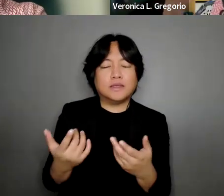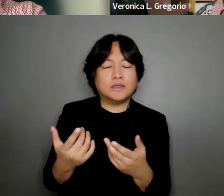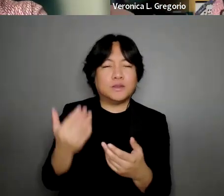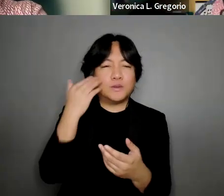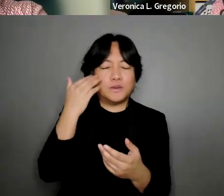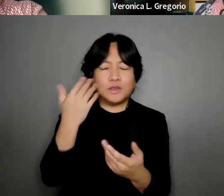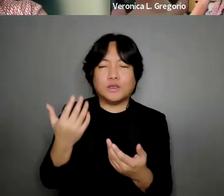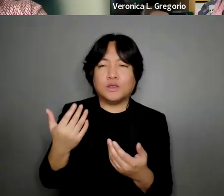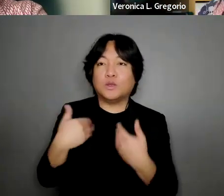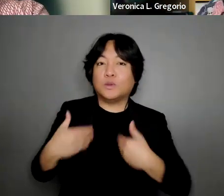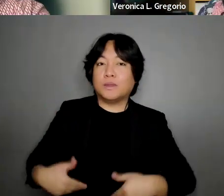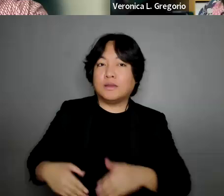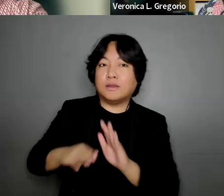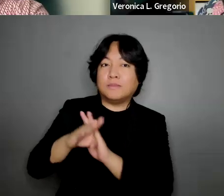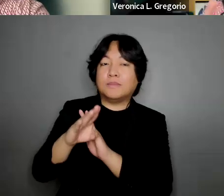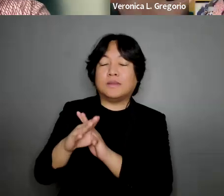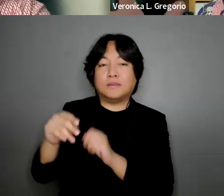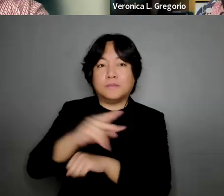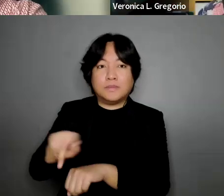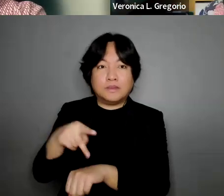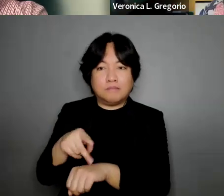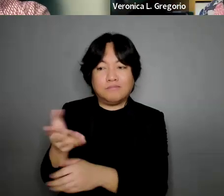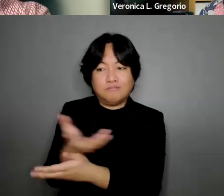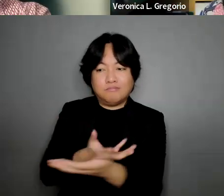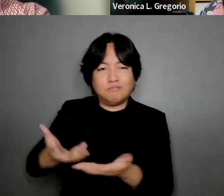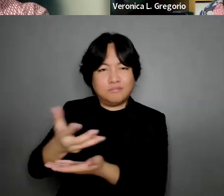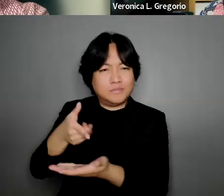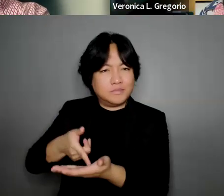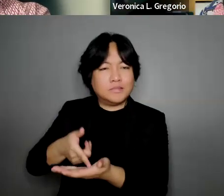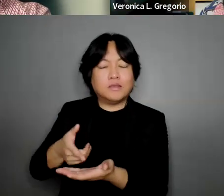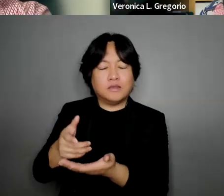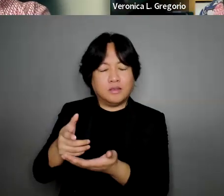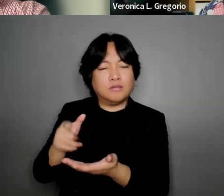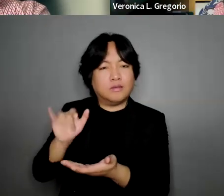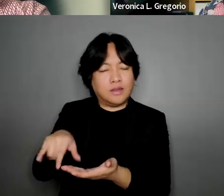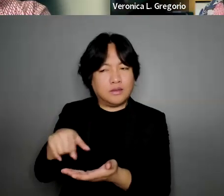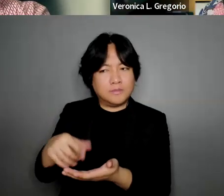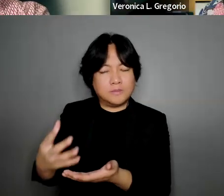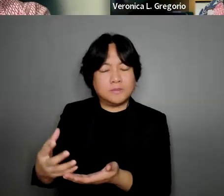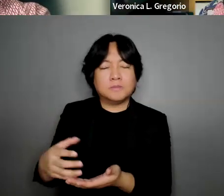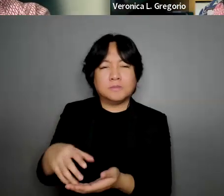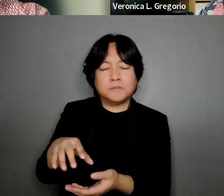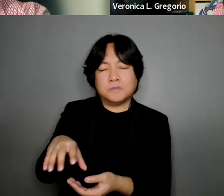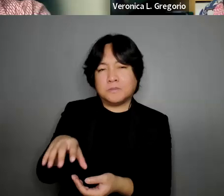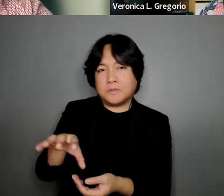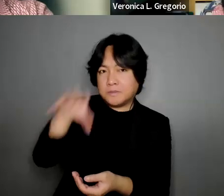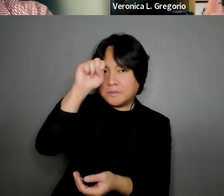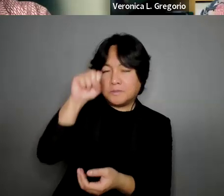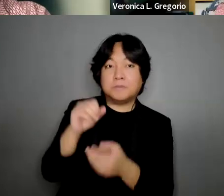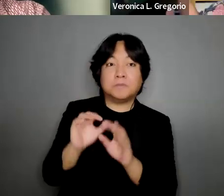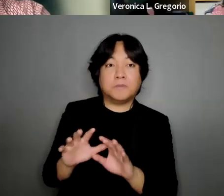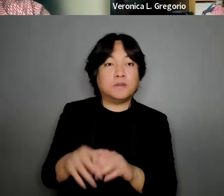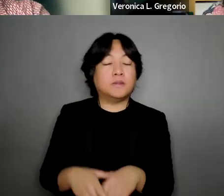sa Philippines, collaboration talaga ang isa sa mga takeaway ko, no? But one thing